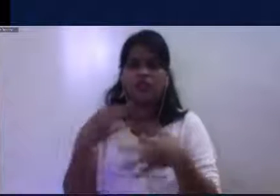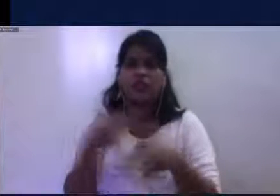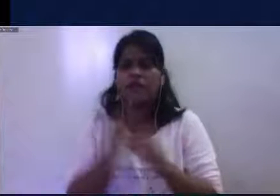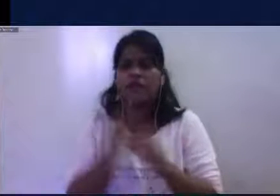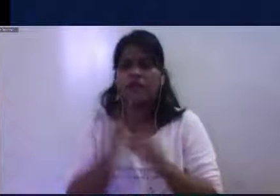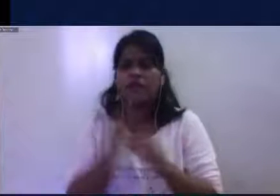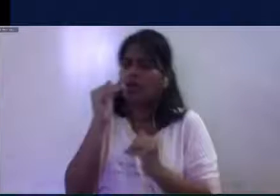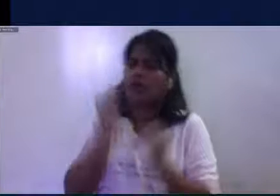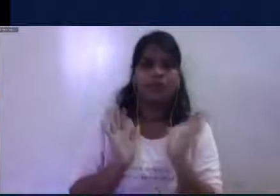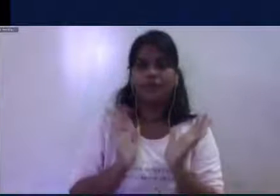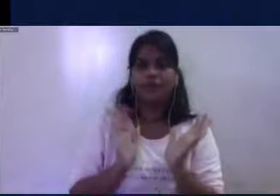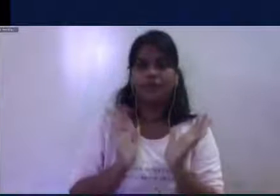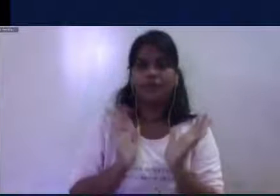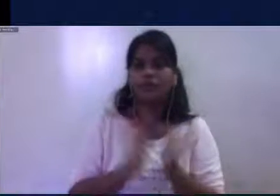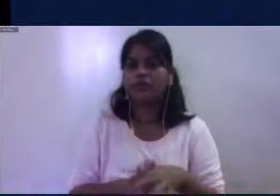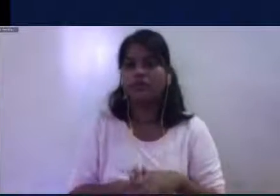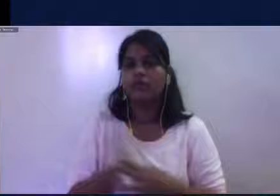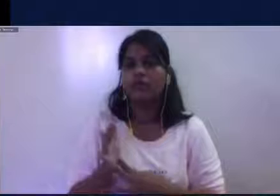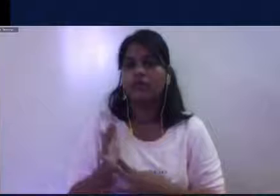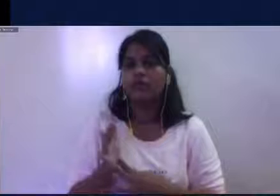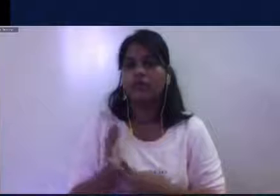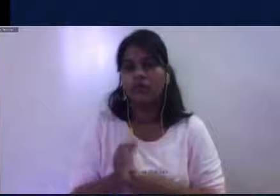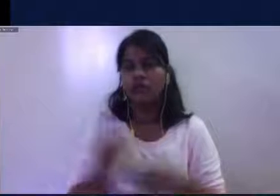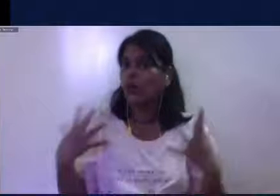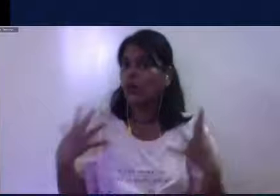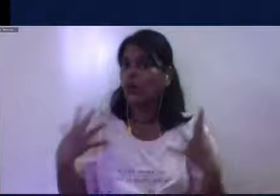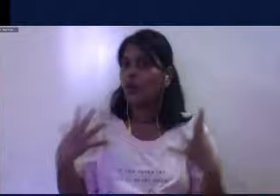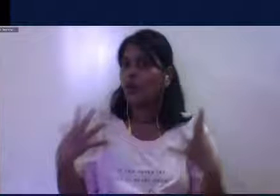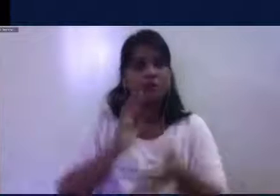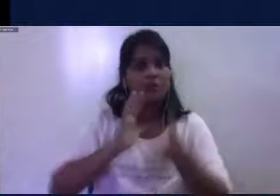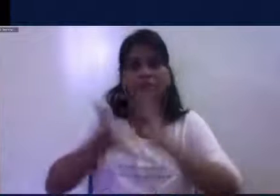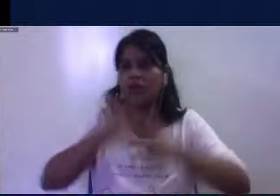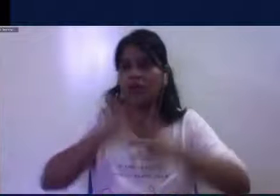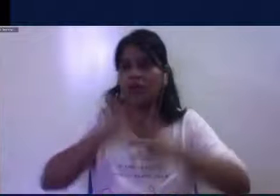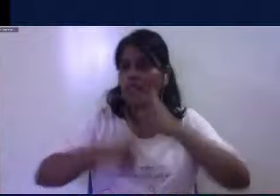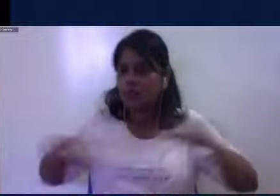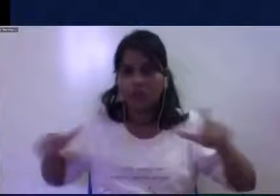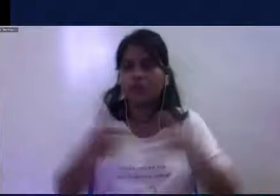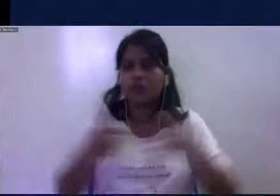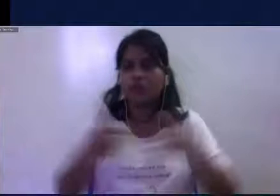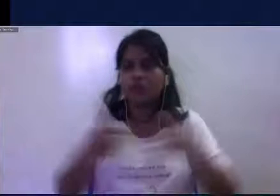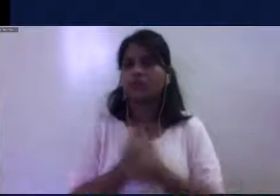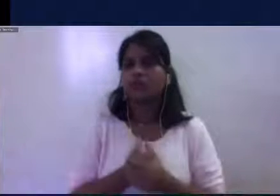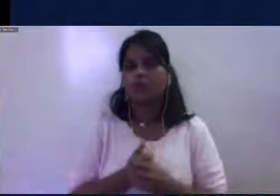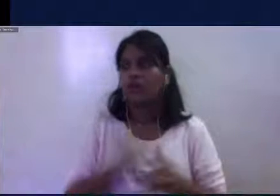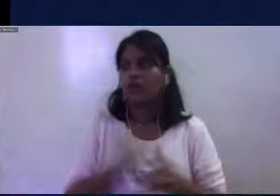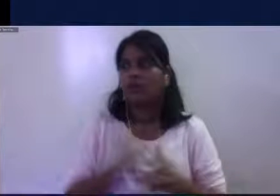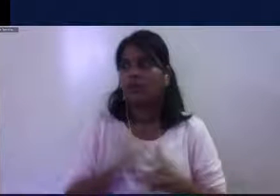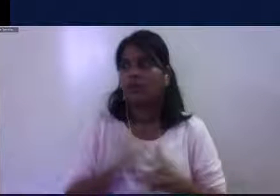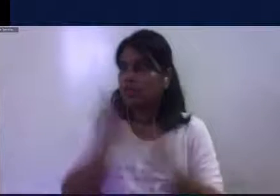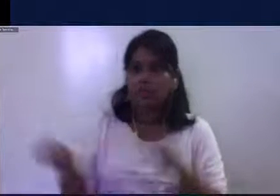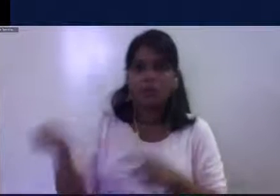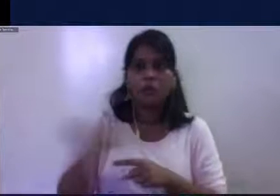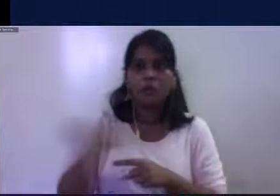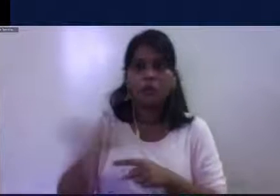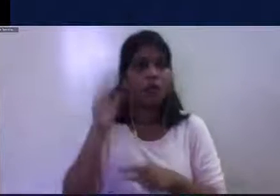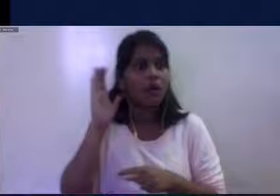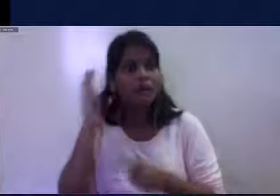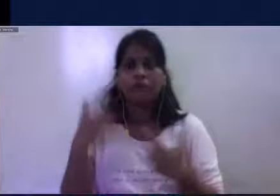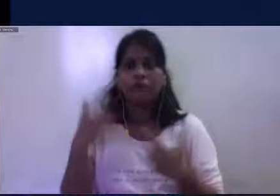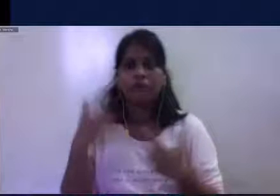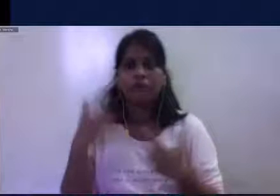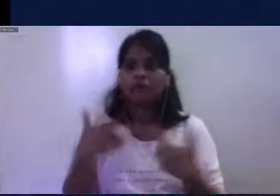less. We can't speak sign language, and these people can't hear what we're saying. So it's